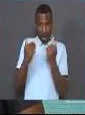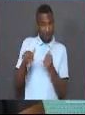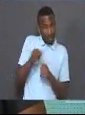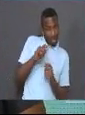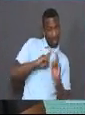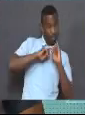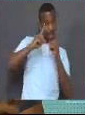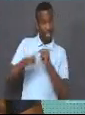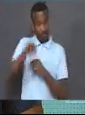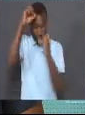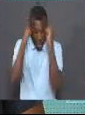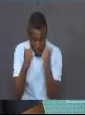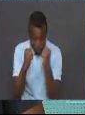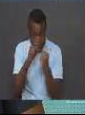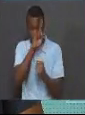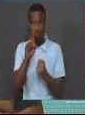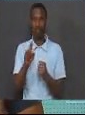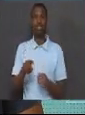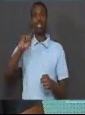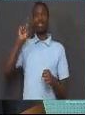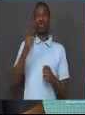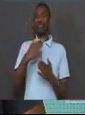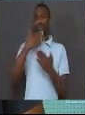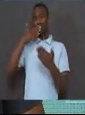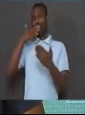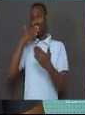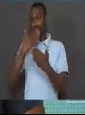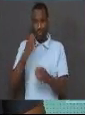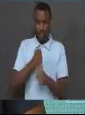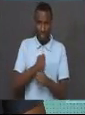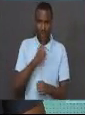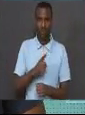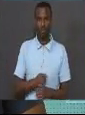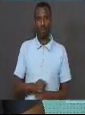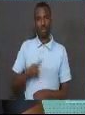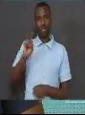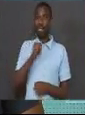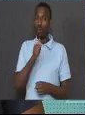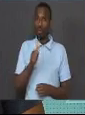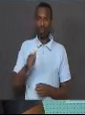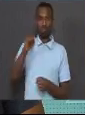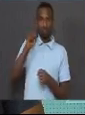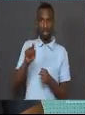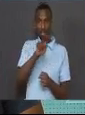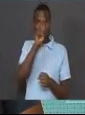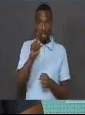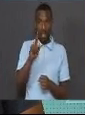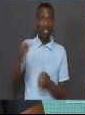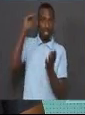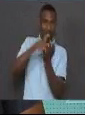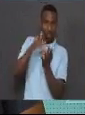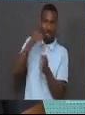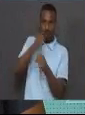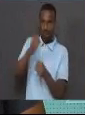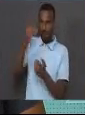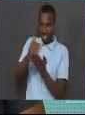Did you manage to get the same answer? If so, great job. If not, review this